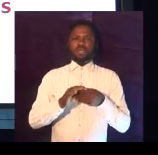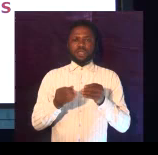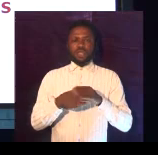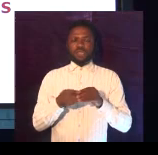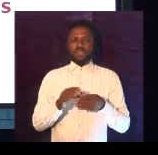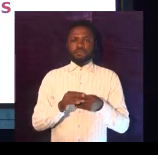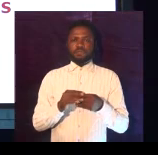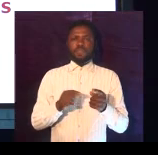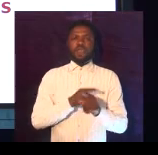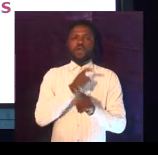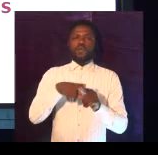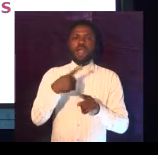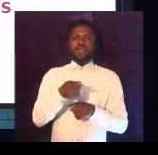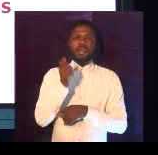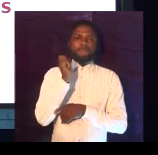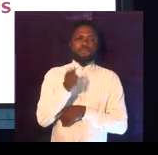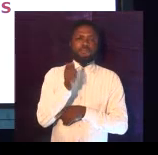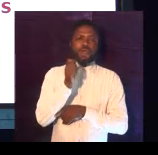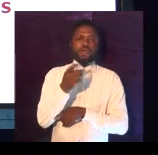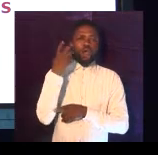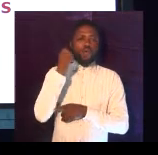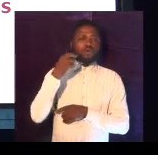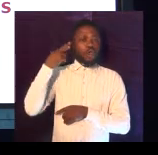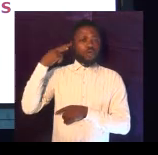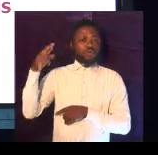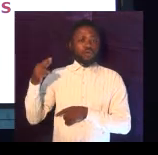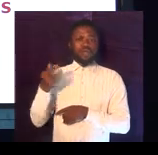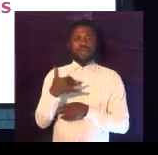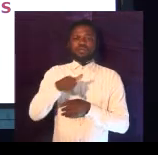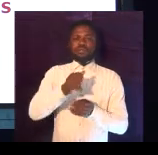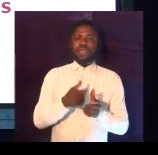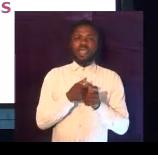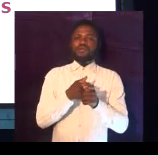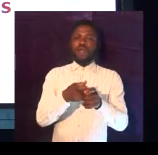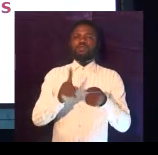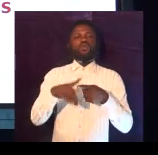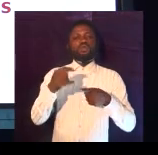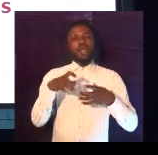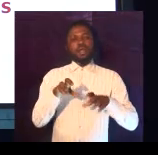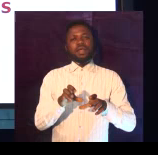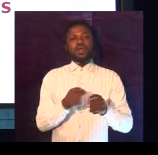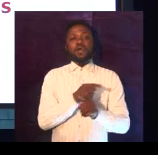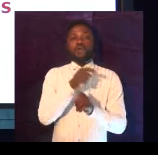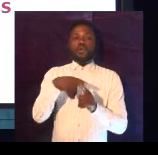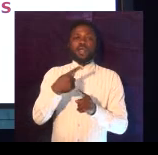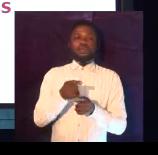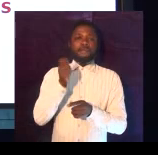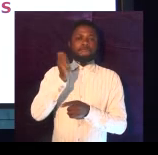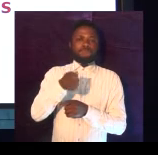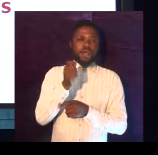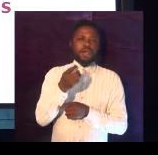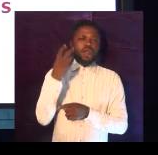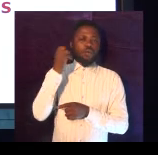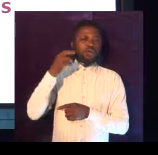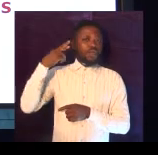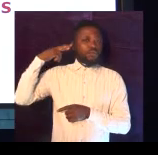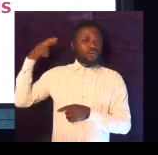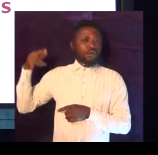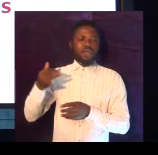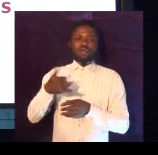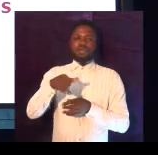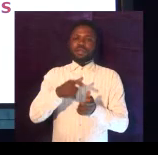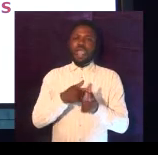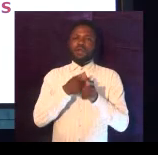complete sentence. When the bell was rung, they ran to the class. When the bell was